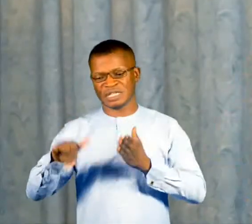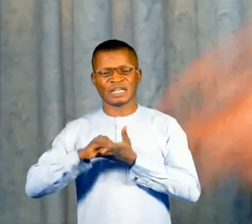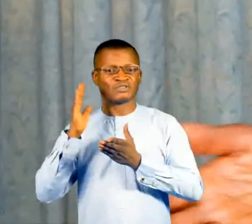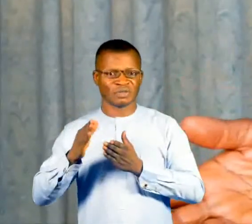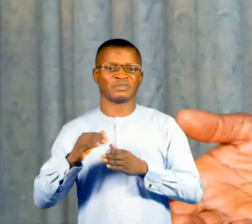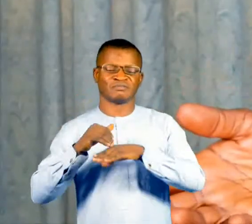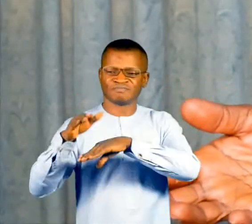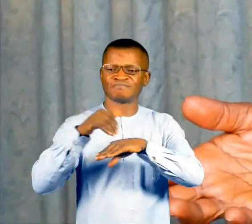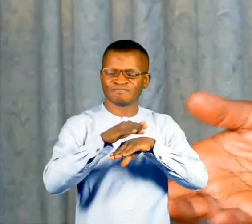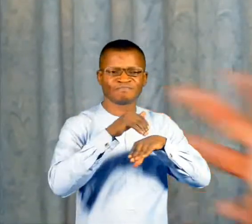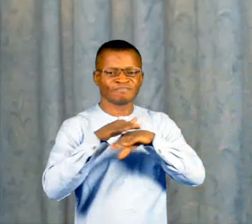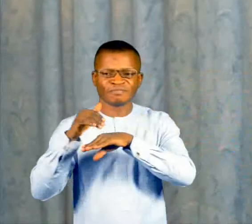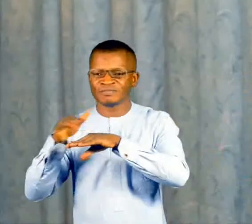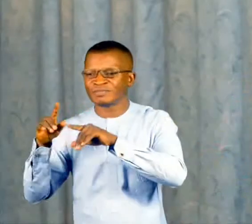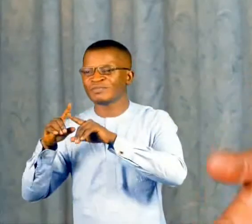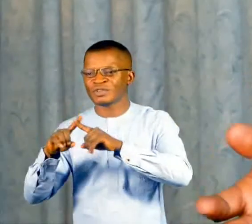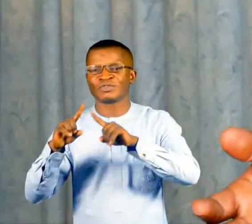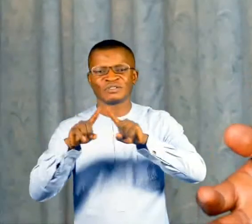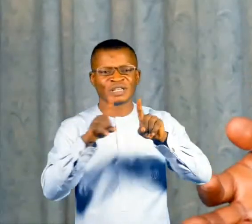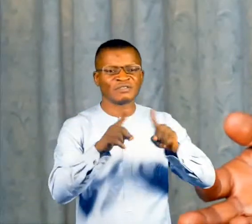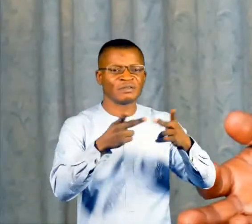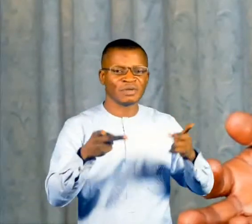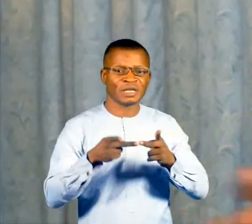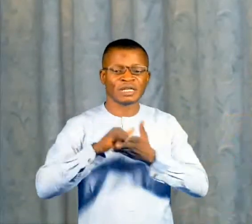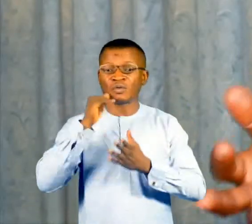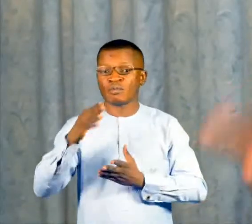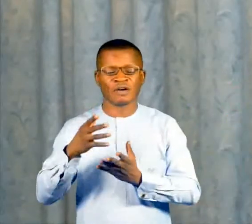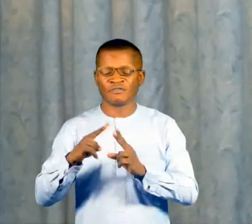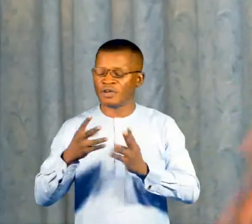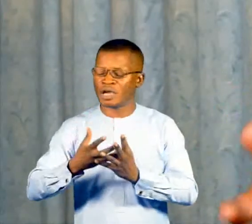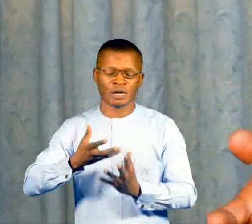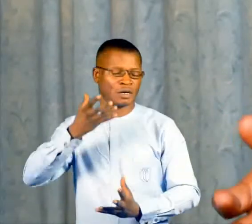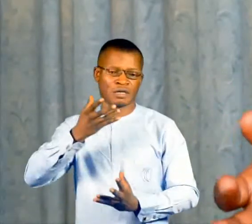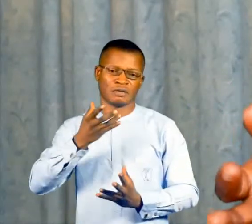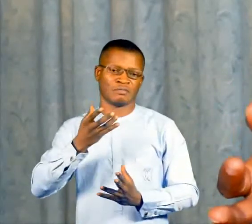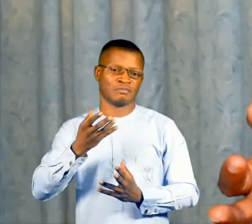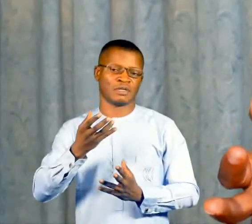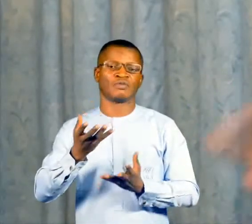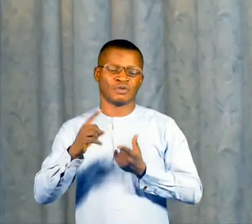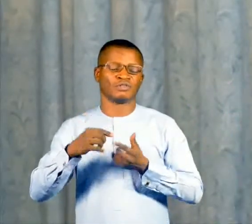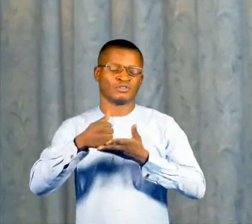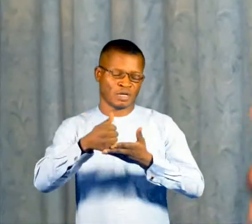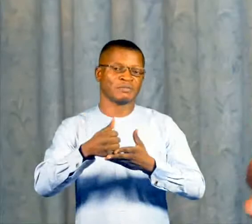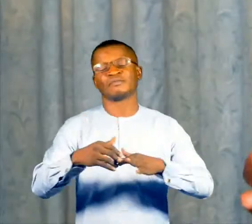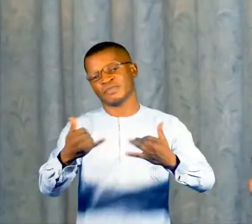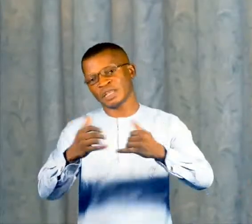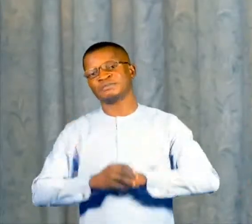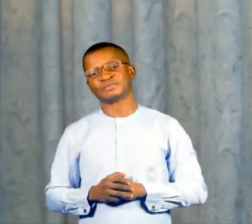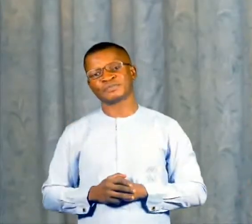who will be running around with her so that she will also help them. The woman is rich, so that she can help